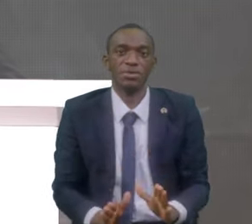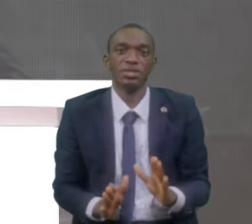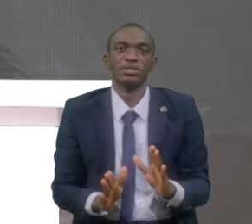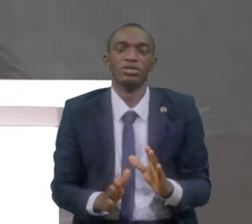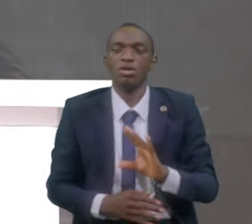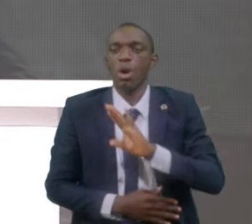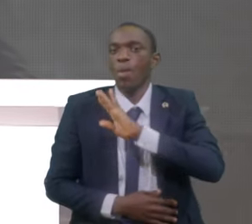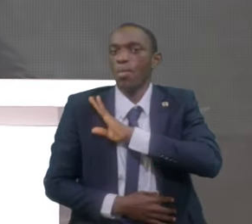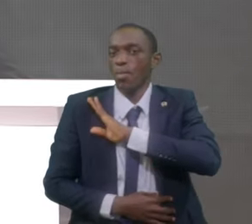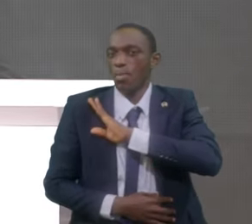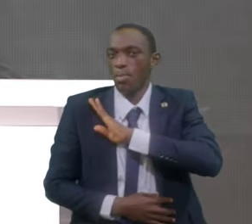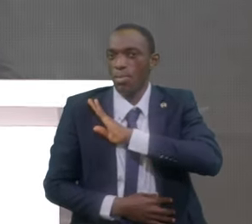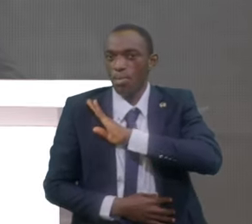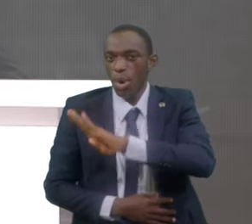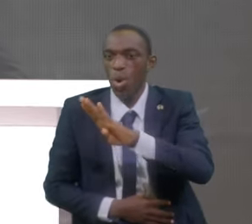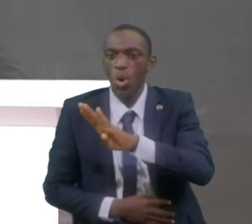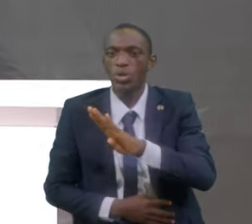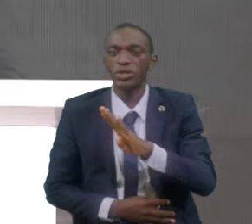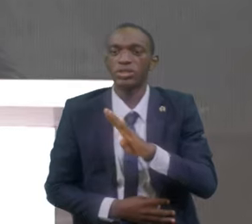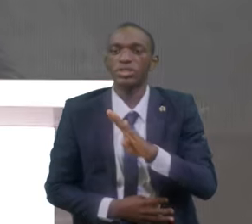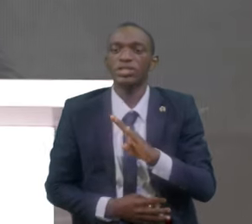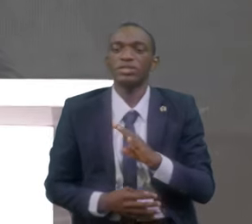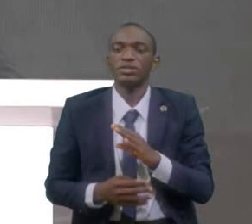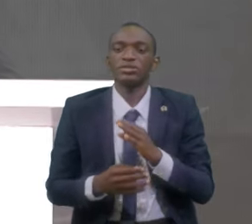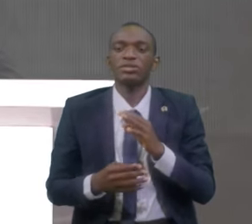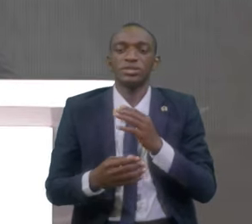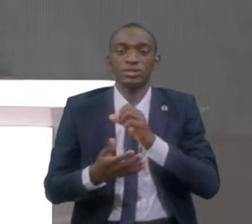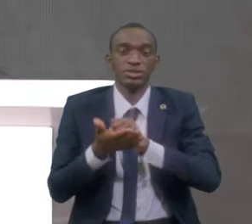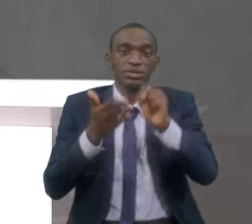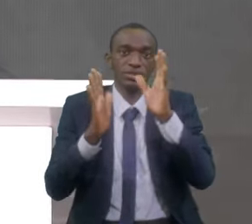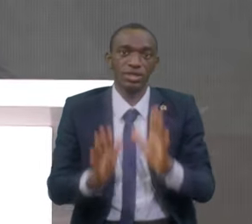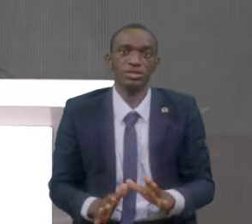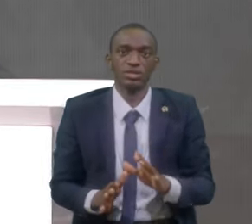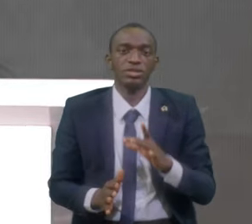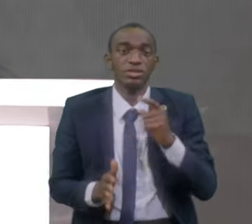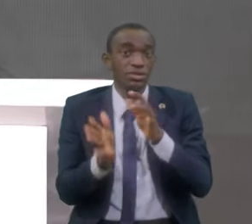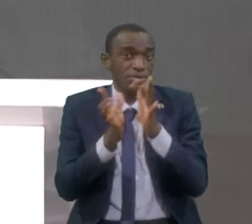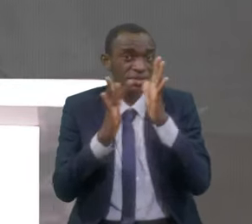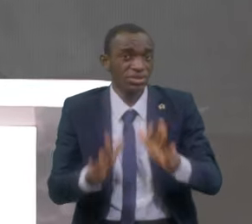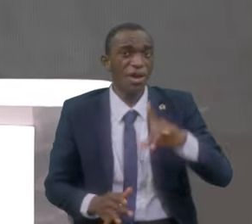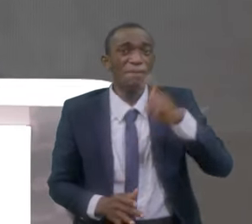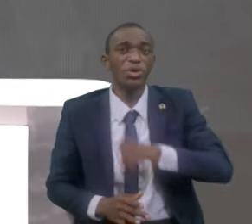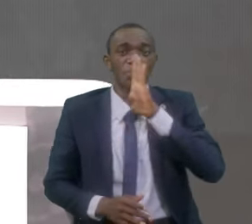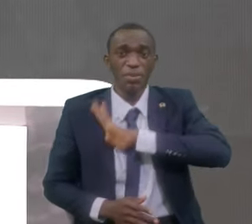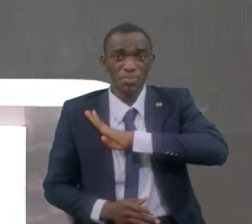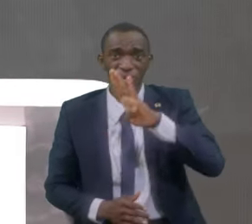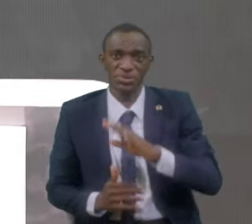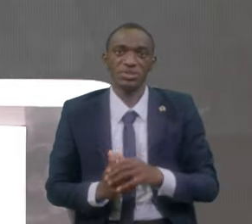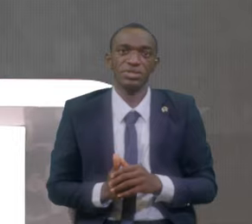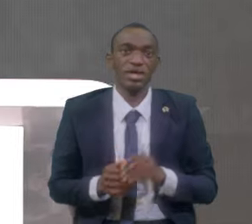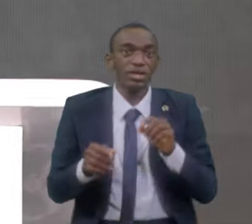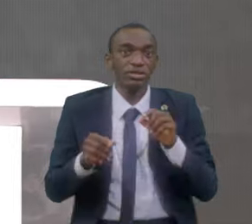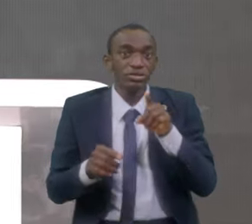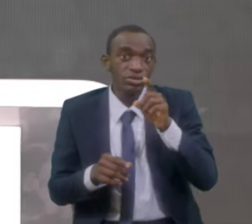bold saints. A saint must be bold. That's a bold devil.